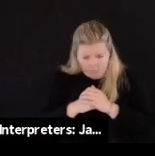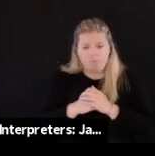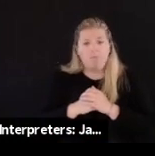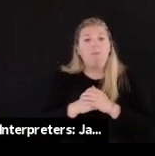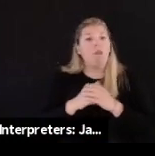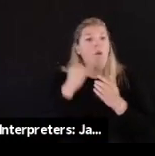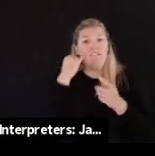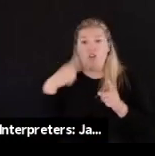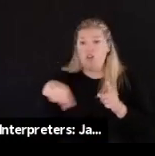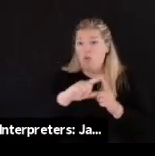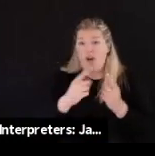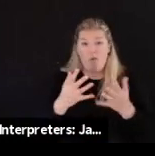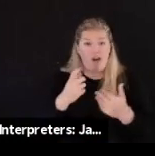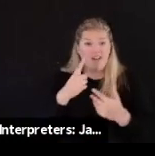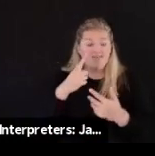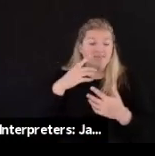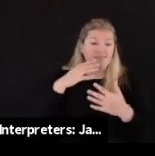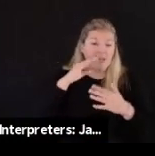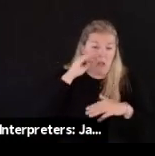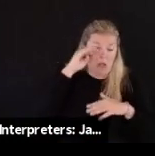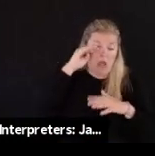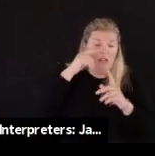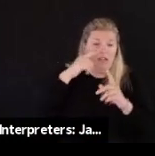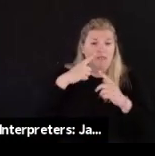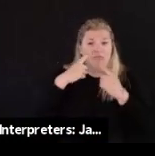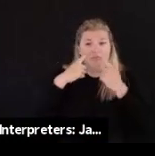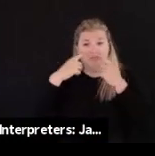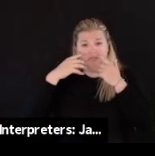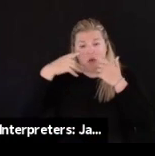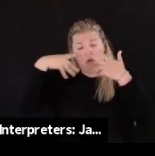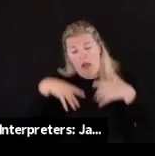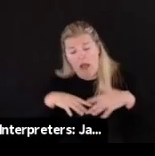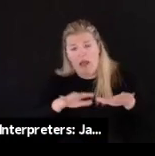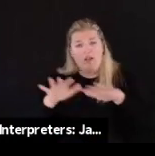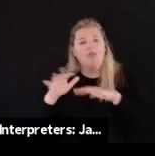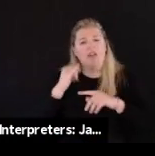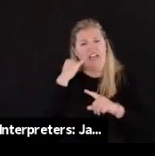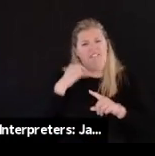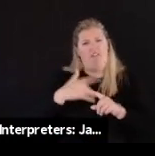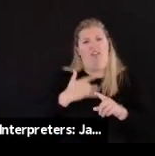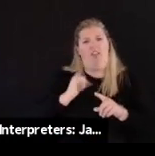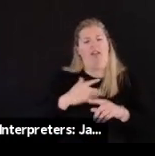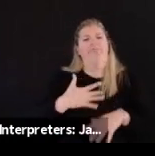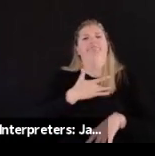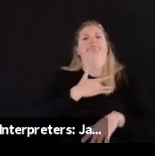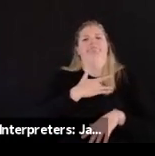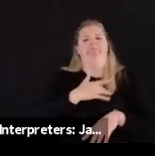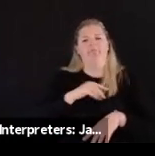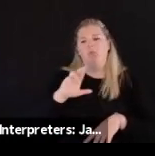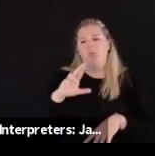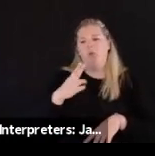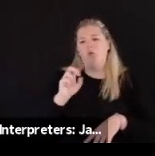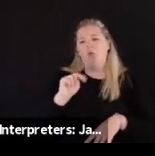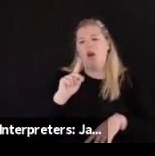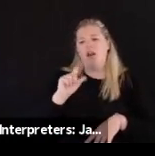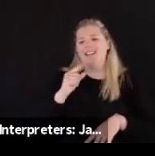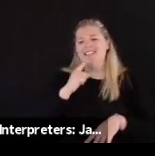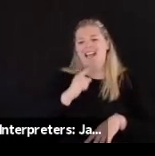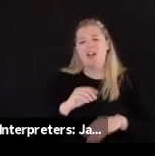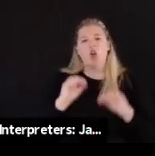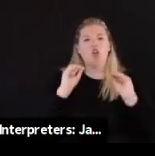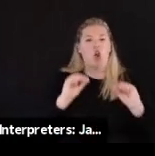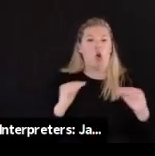to shed a tear if the content inspires that. But Rhonda shared, no justice,